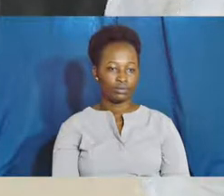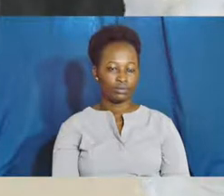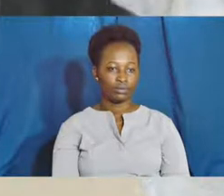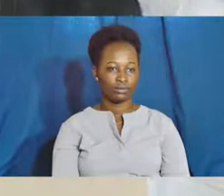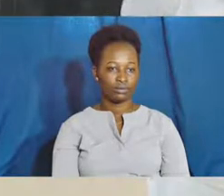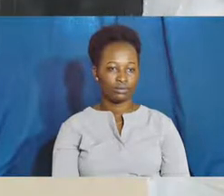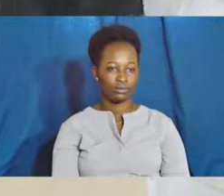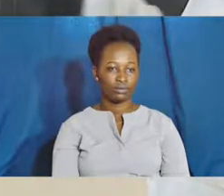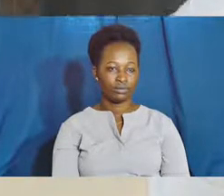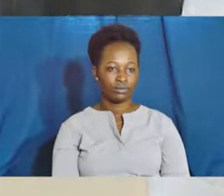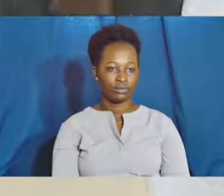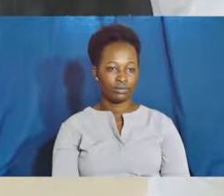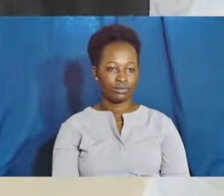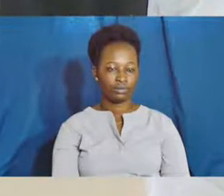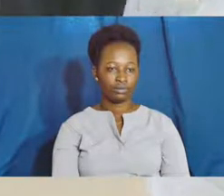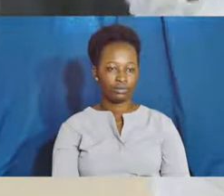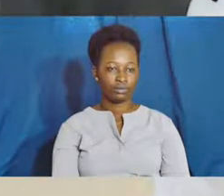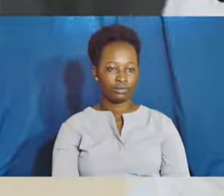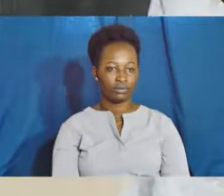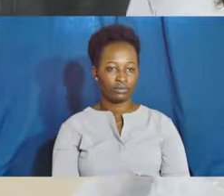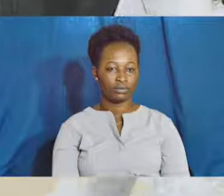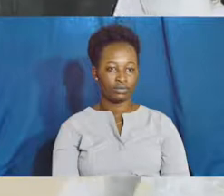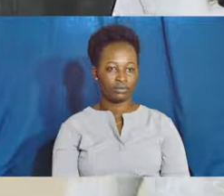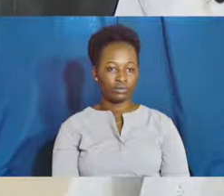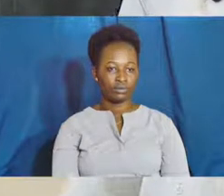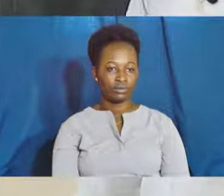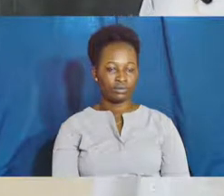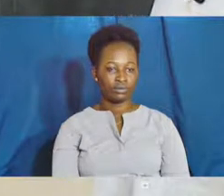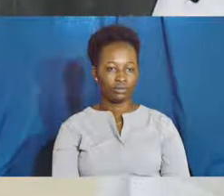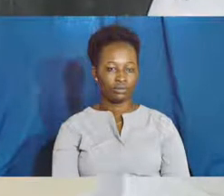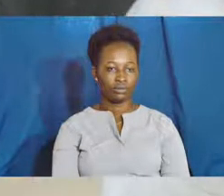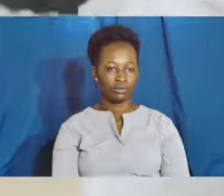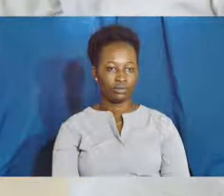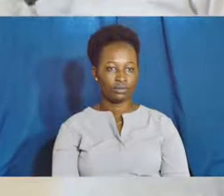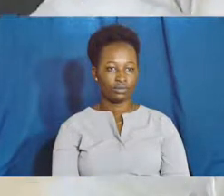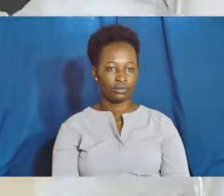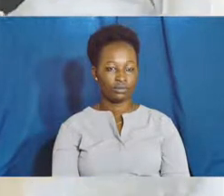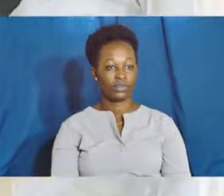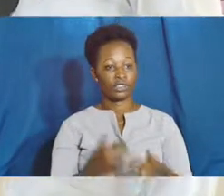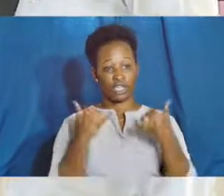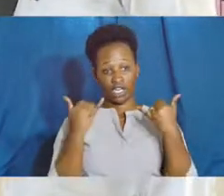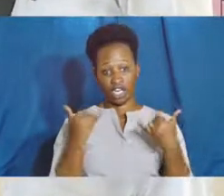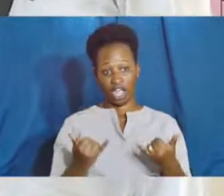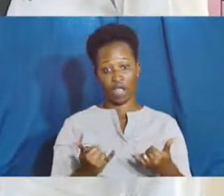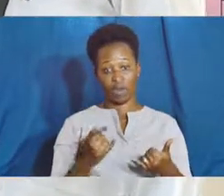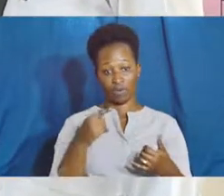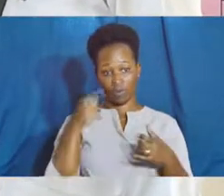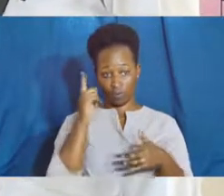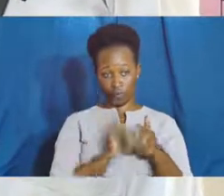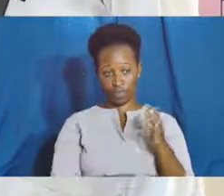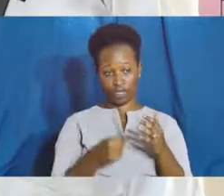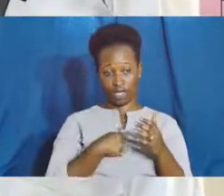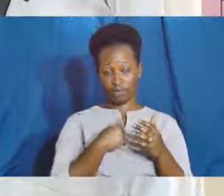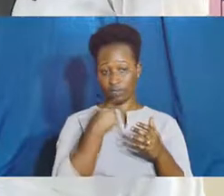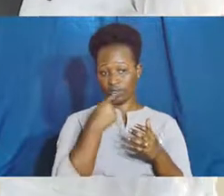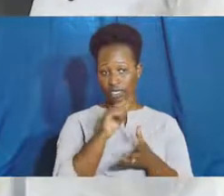potential differences that we have into the network. Now, this what I'm saying here is that the